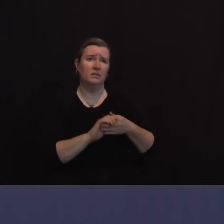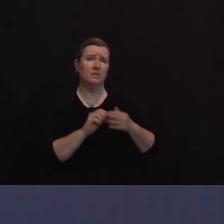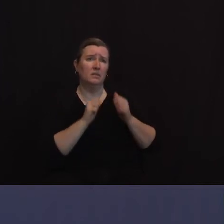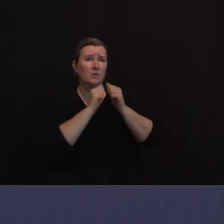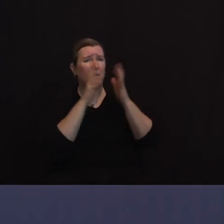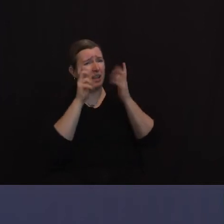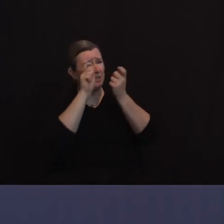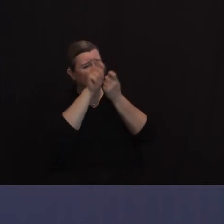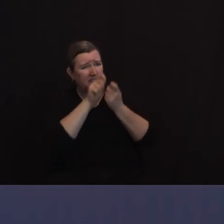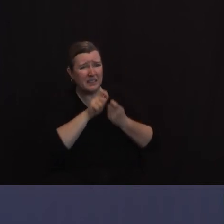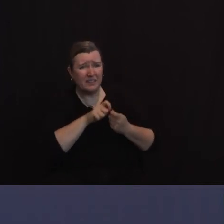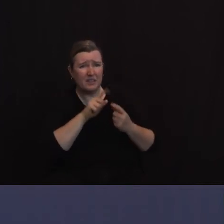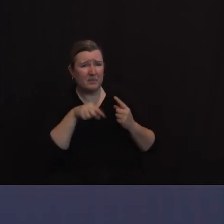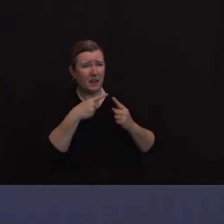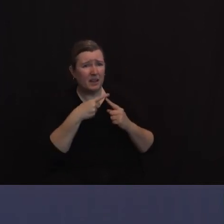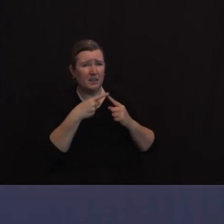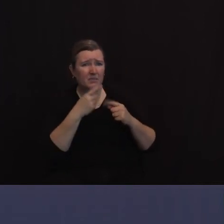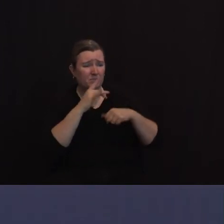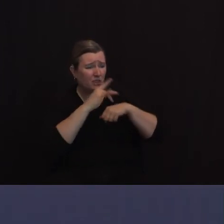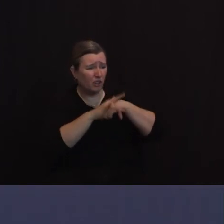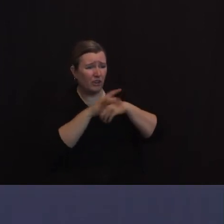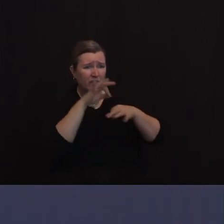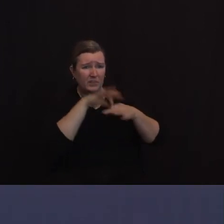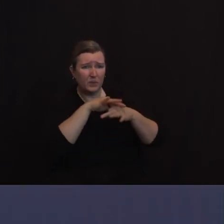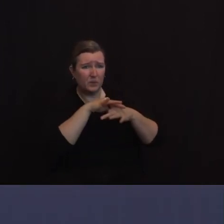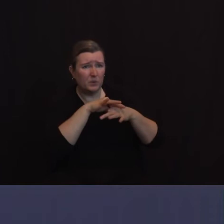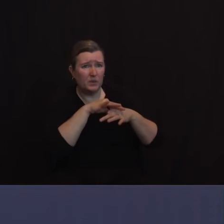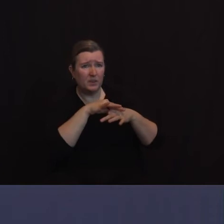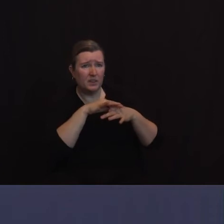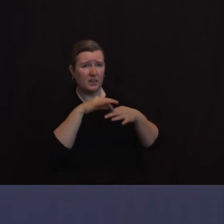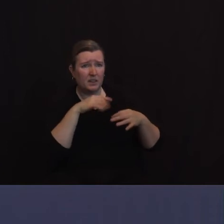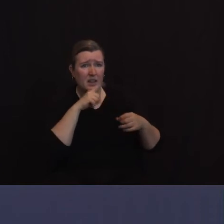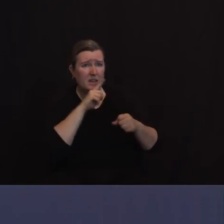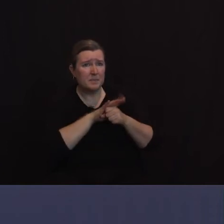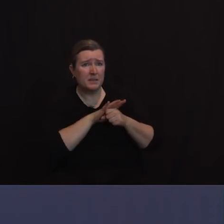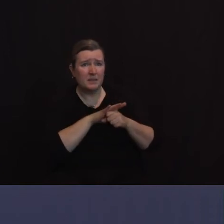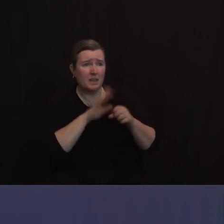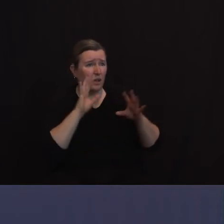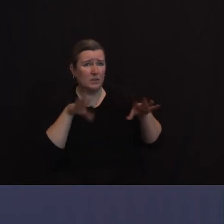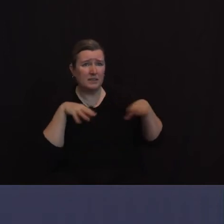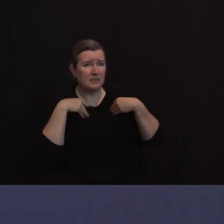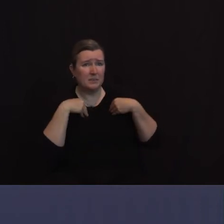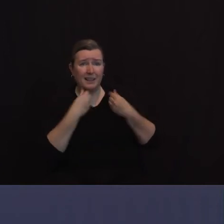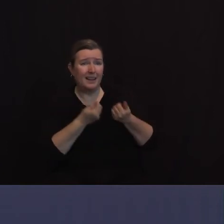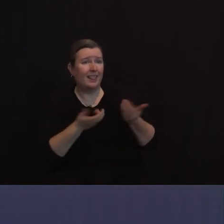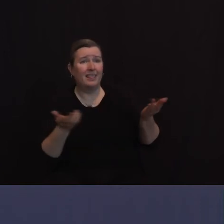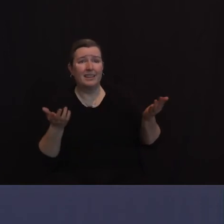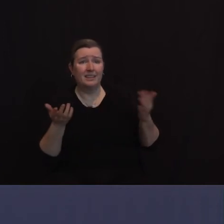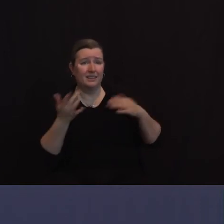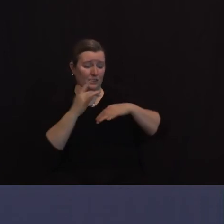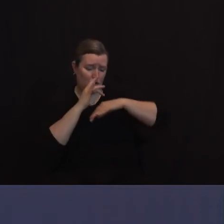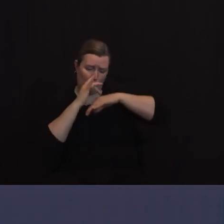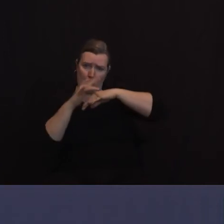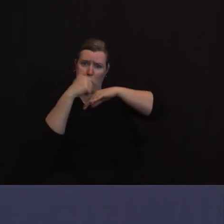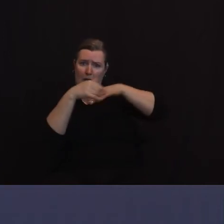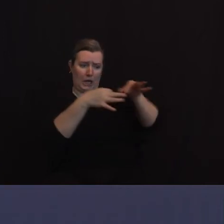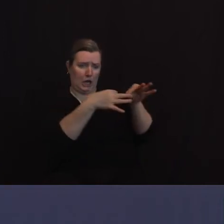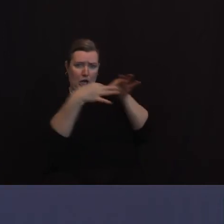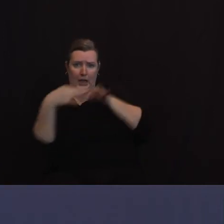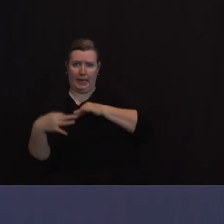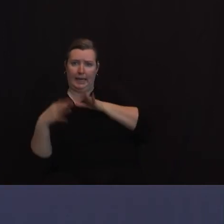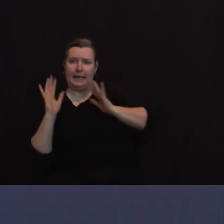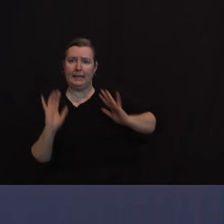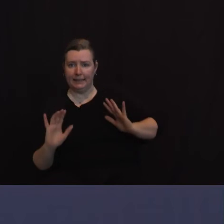voting, and I mean this not facetiously, I mean this real, I'll take anything. I think anything early is what the doctor ordered.